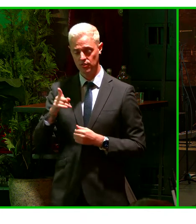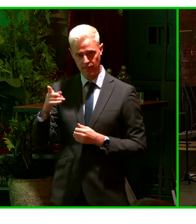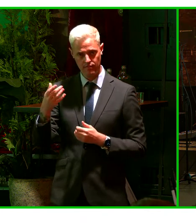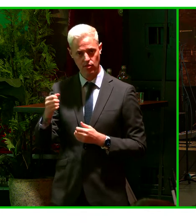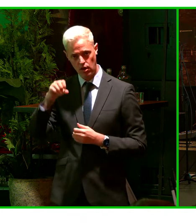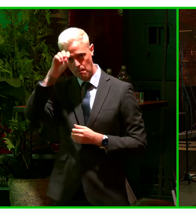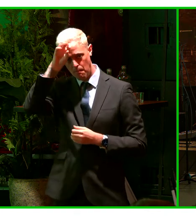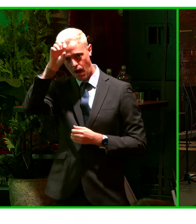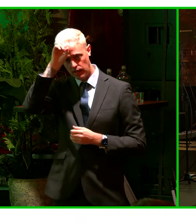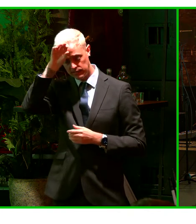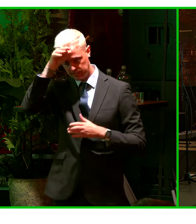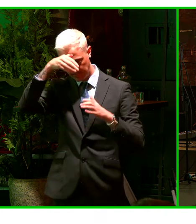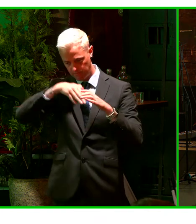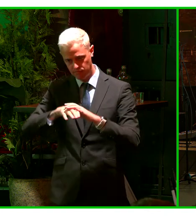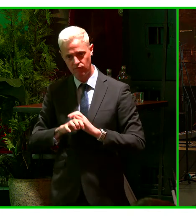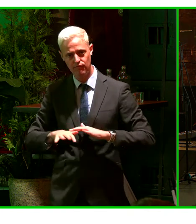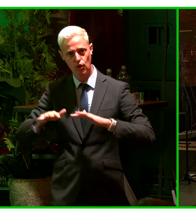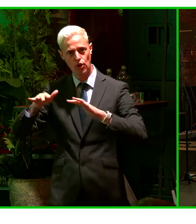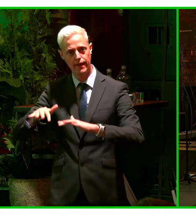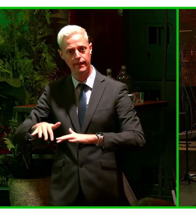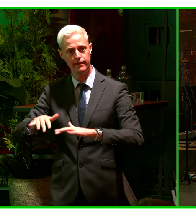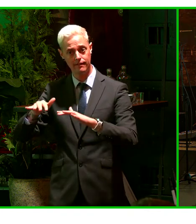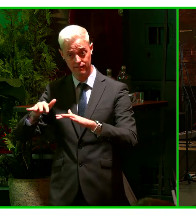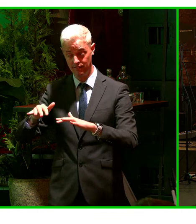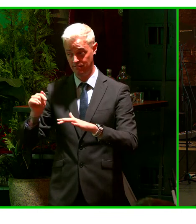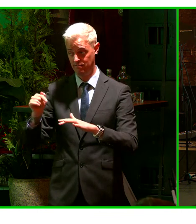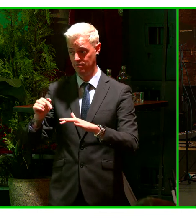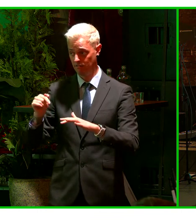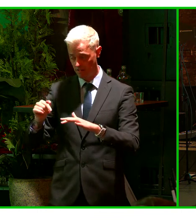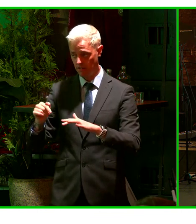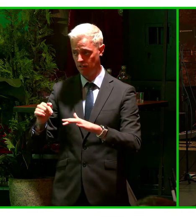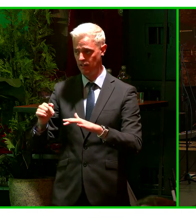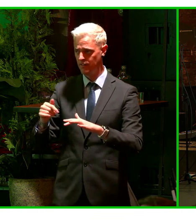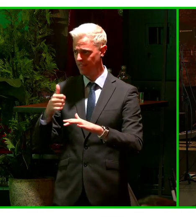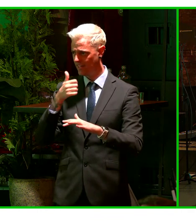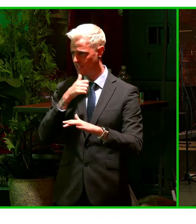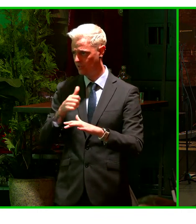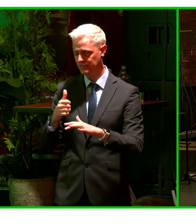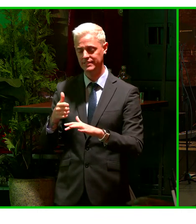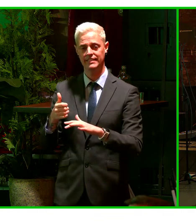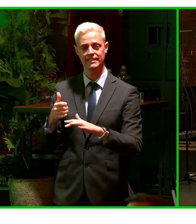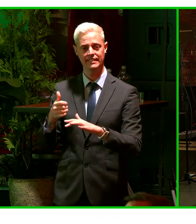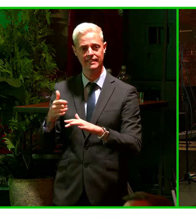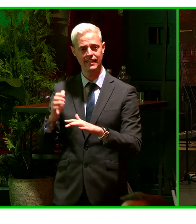mines using effectively the industrial